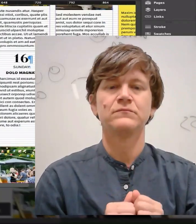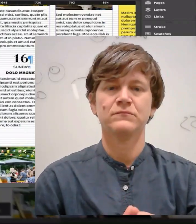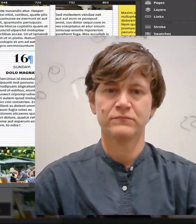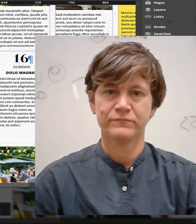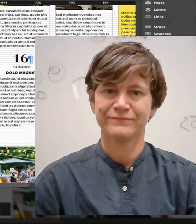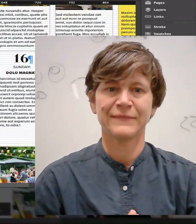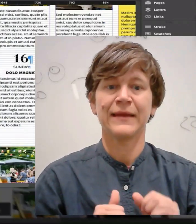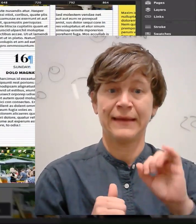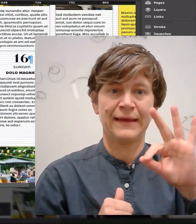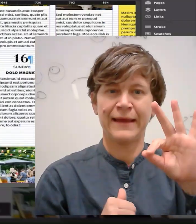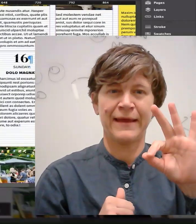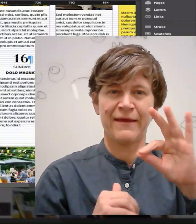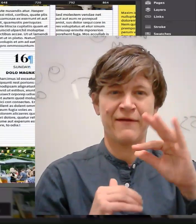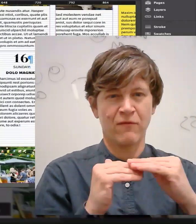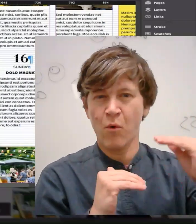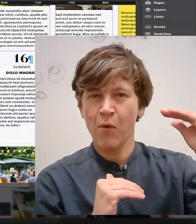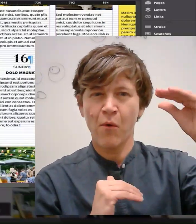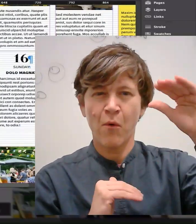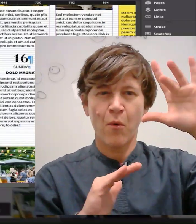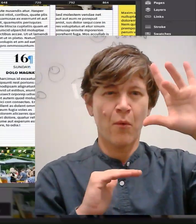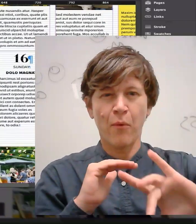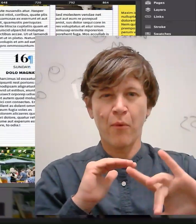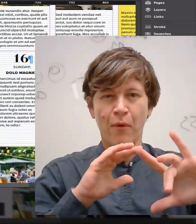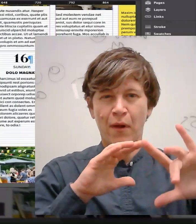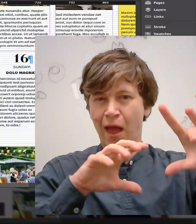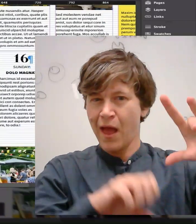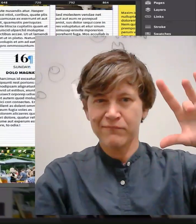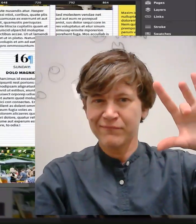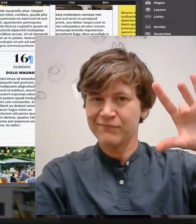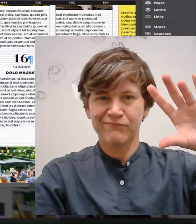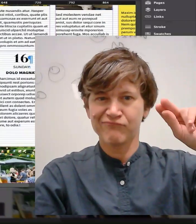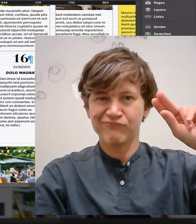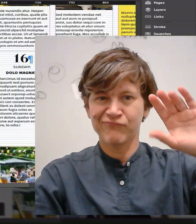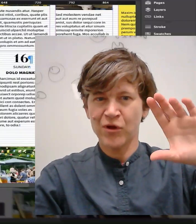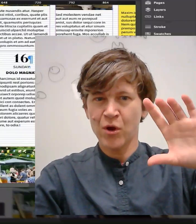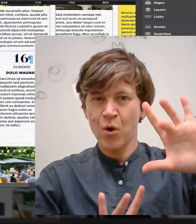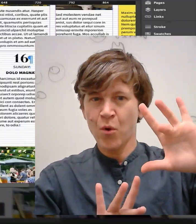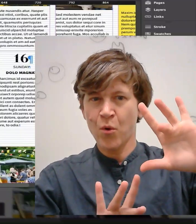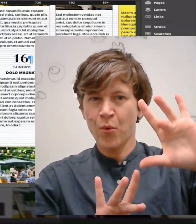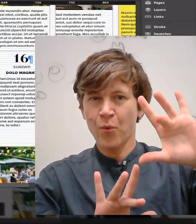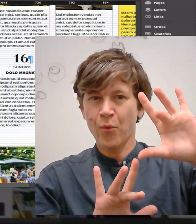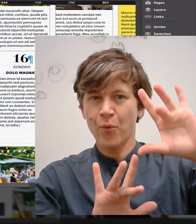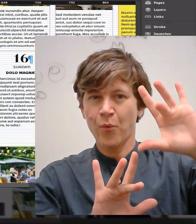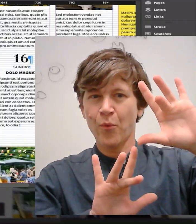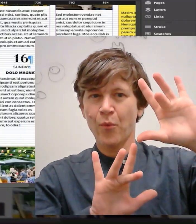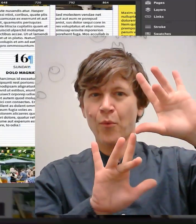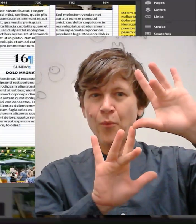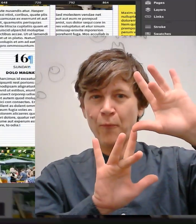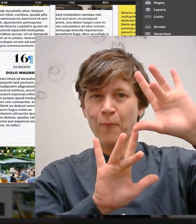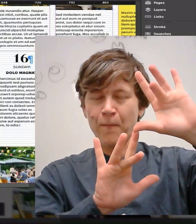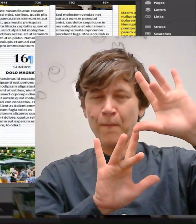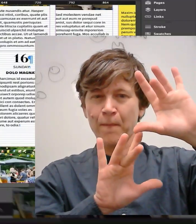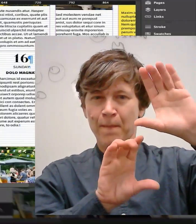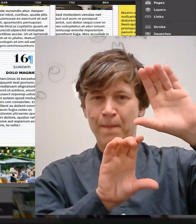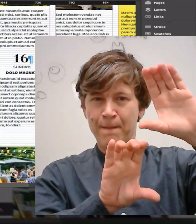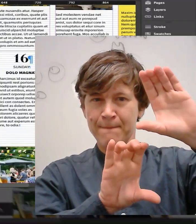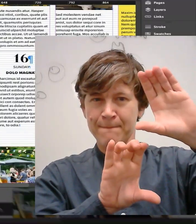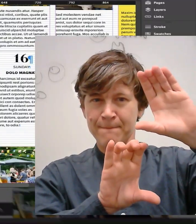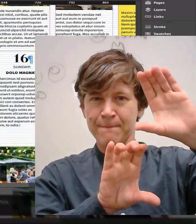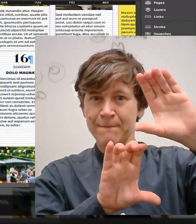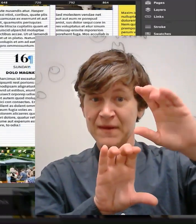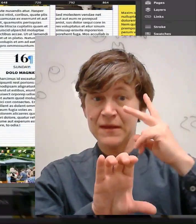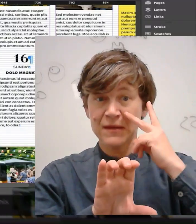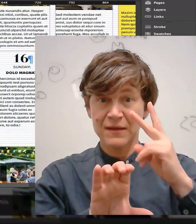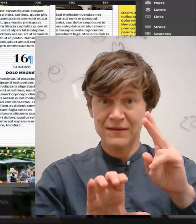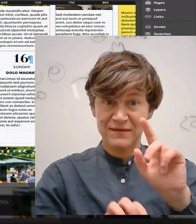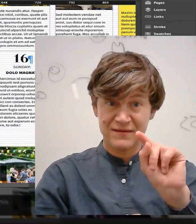If I go too far, then just pull it back up by one grid increment in this case. And we see that the text